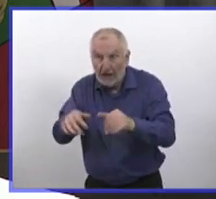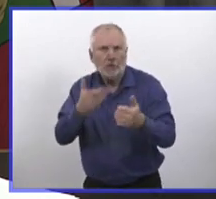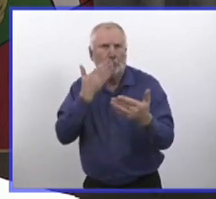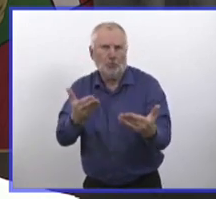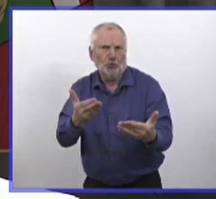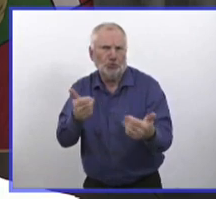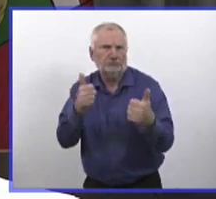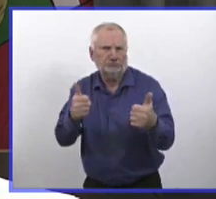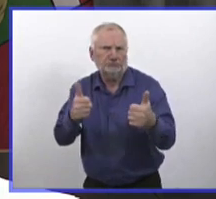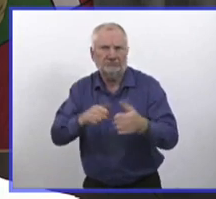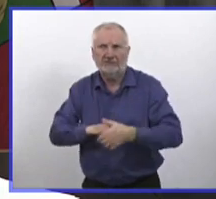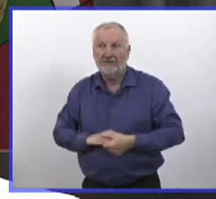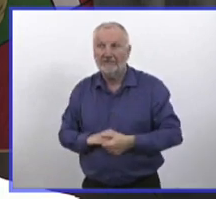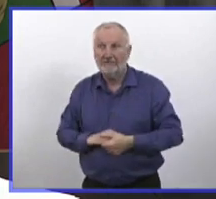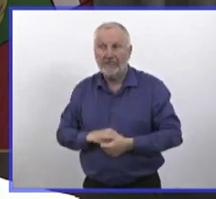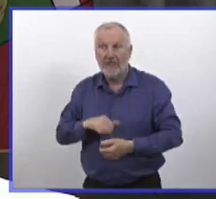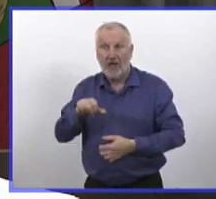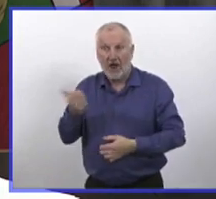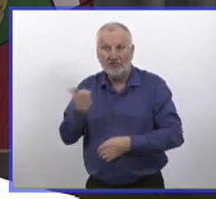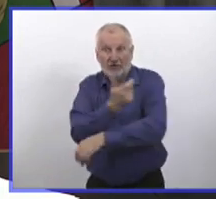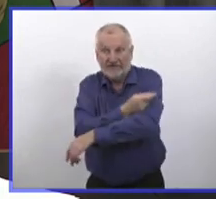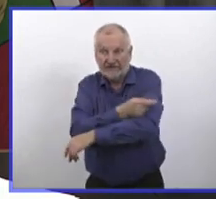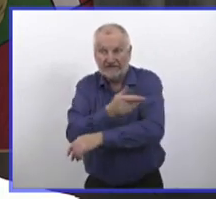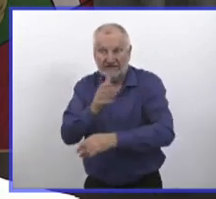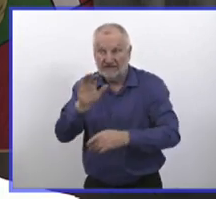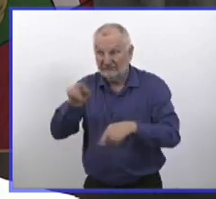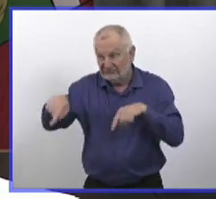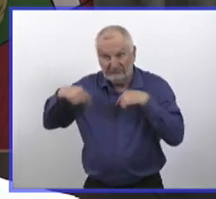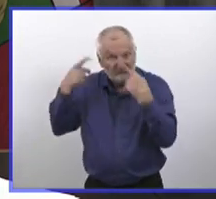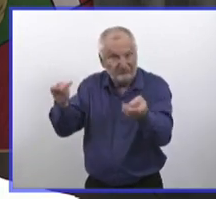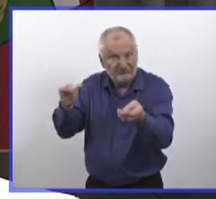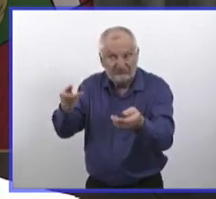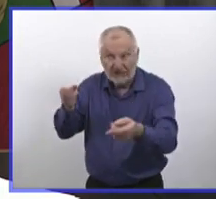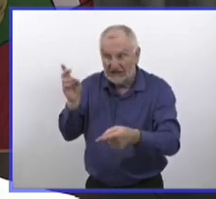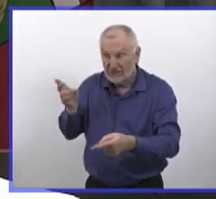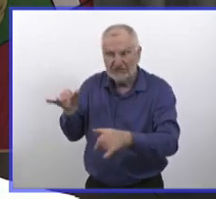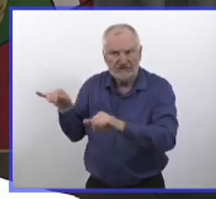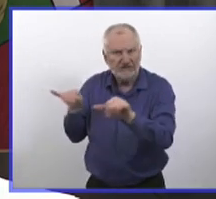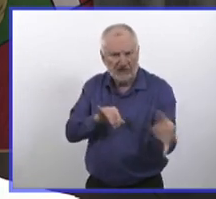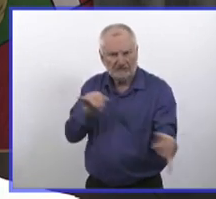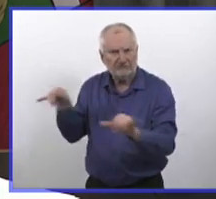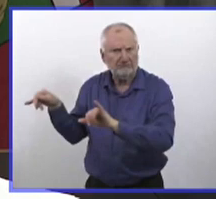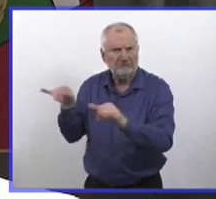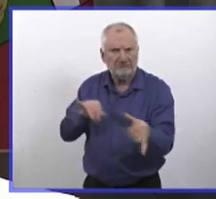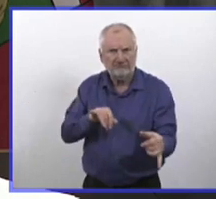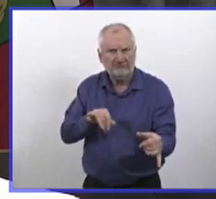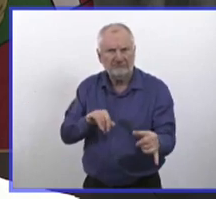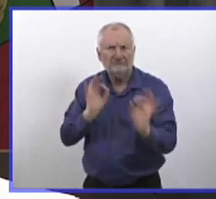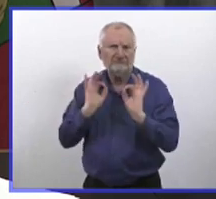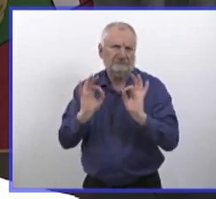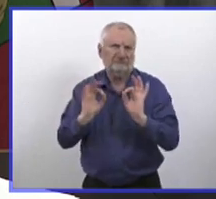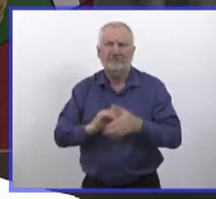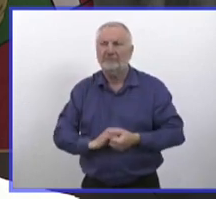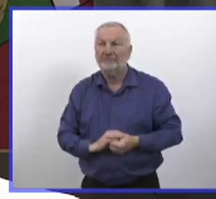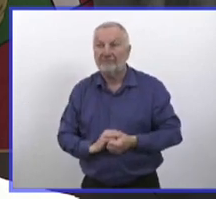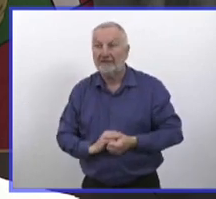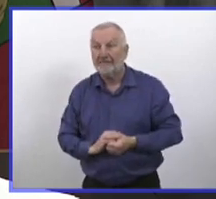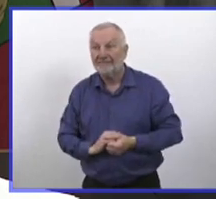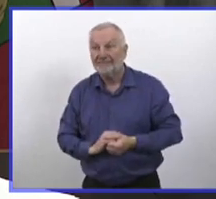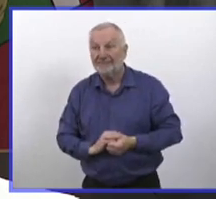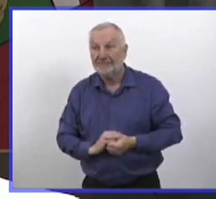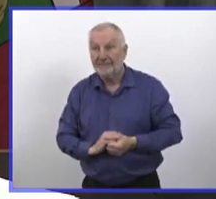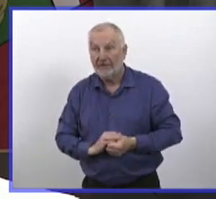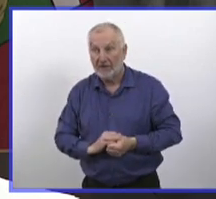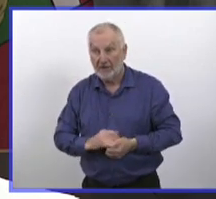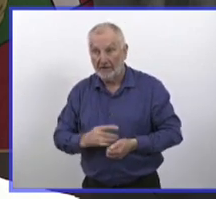other vaccines. And so taking all of that together has led us and pretty much every other